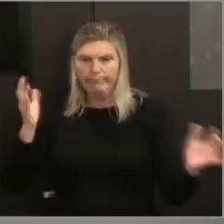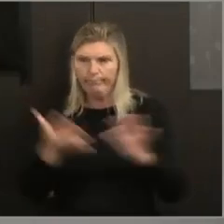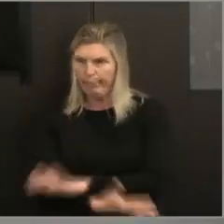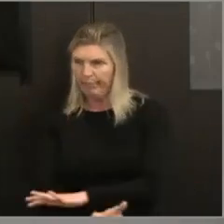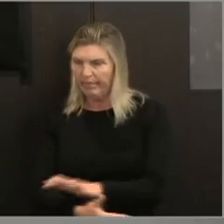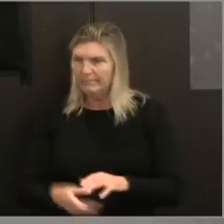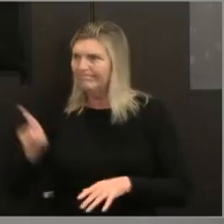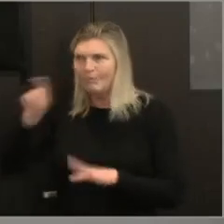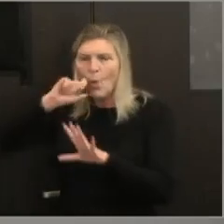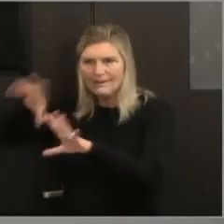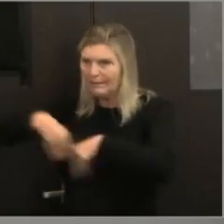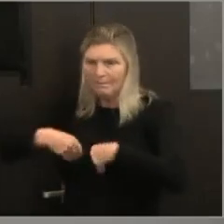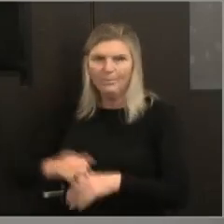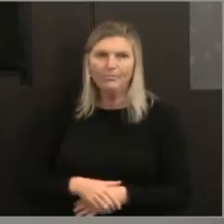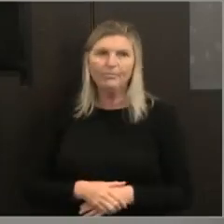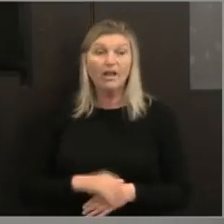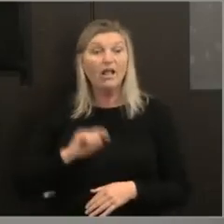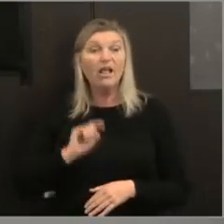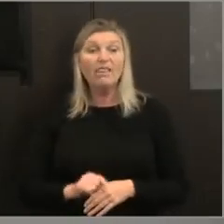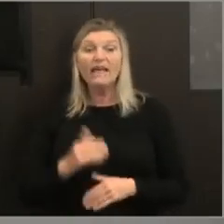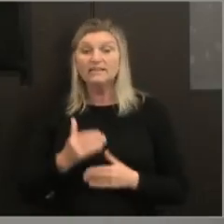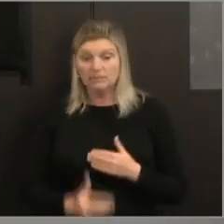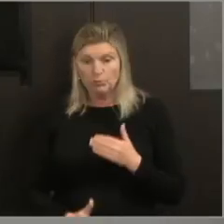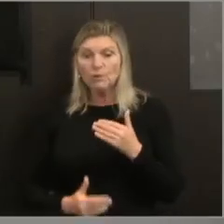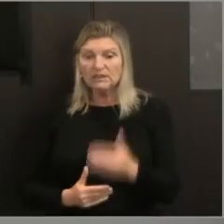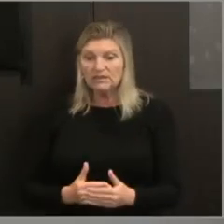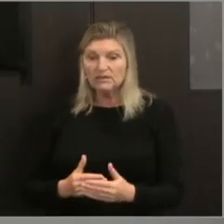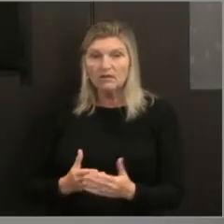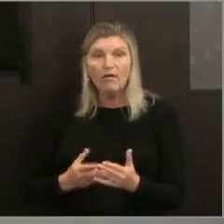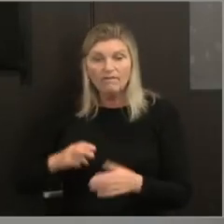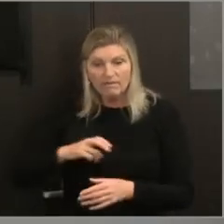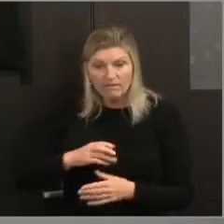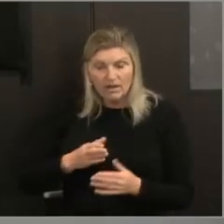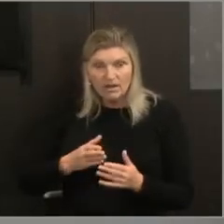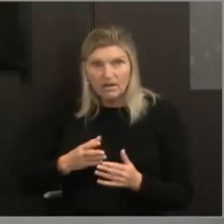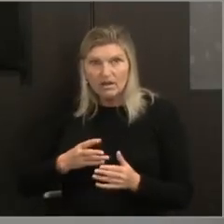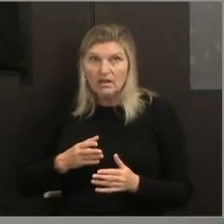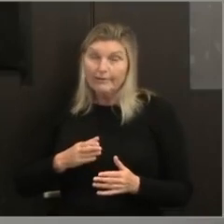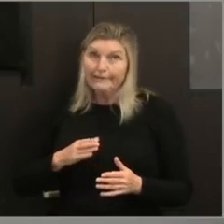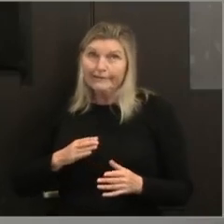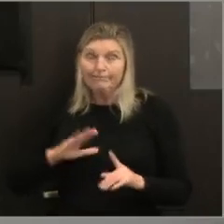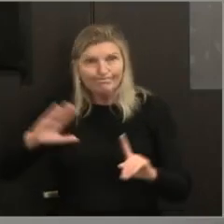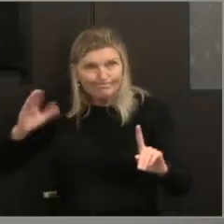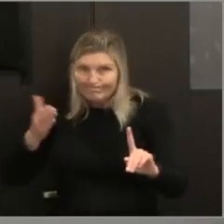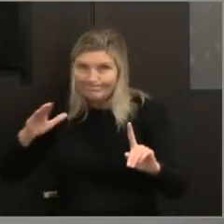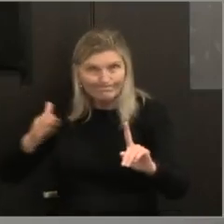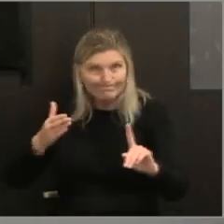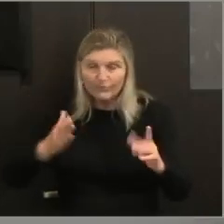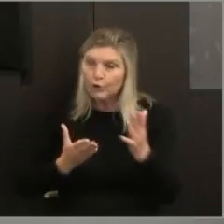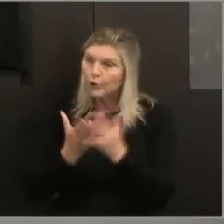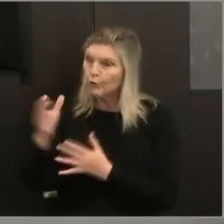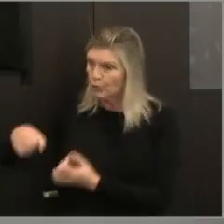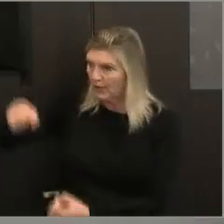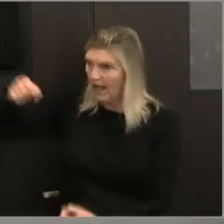a process of the treaty journey, which we are still on. In the